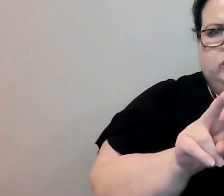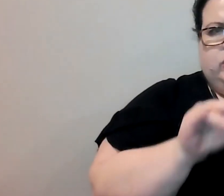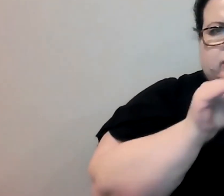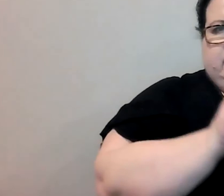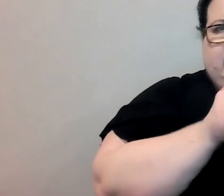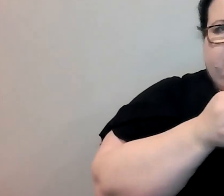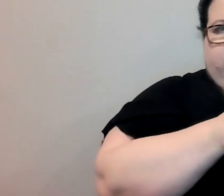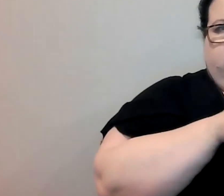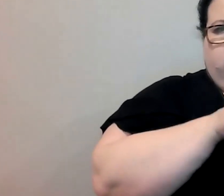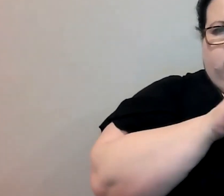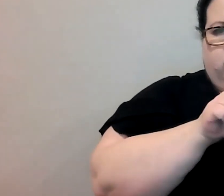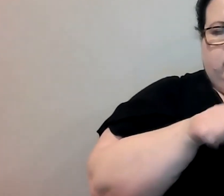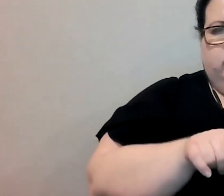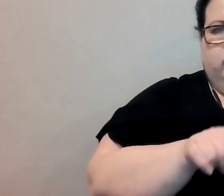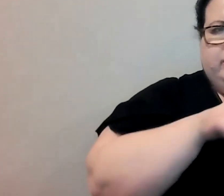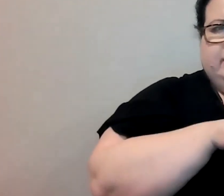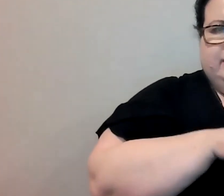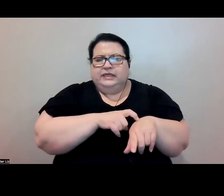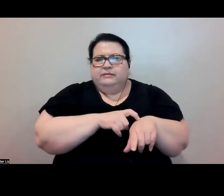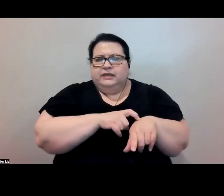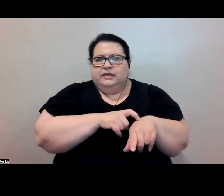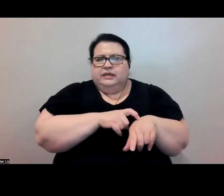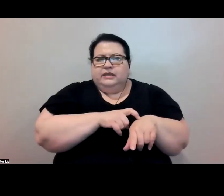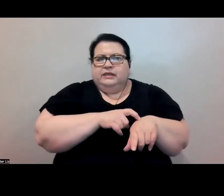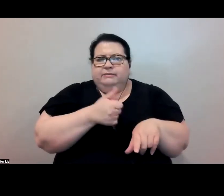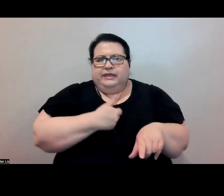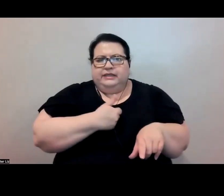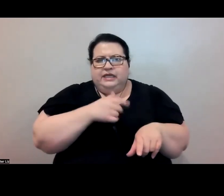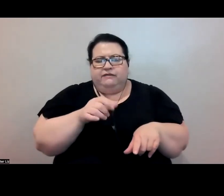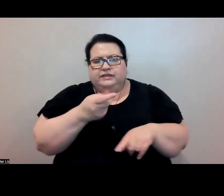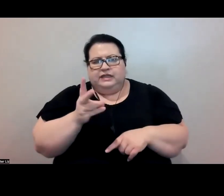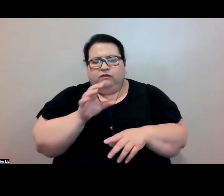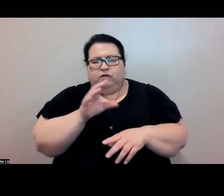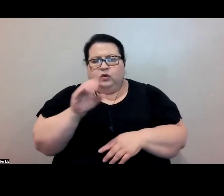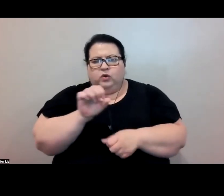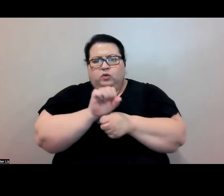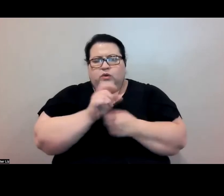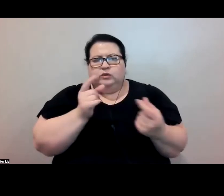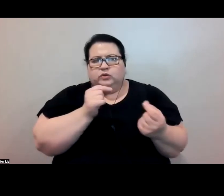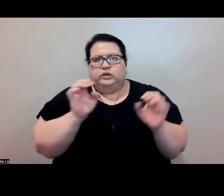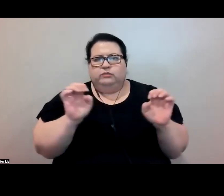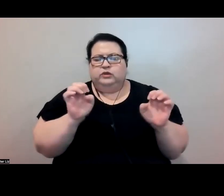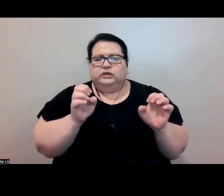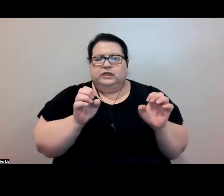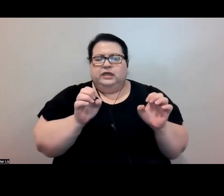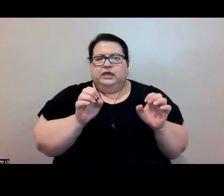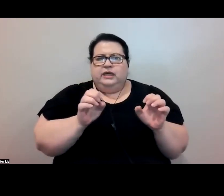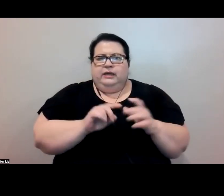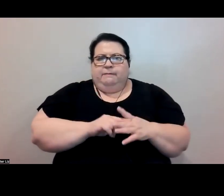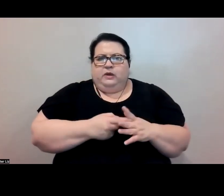earthquake. During that particular night, me and several coworkers were performing an emergency water main